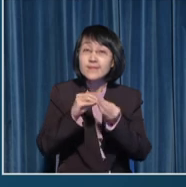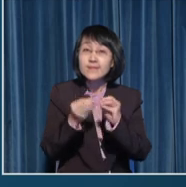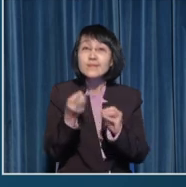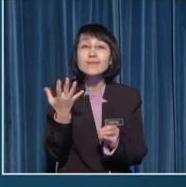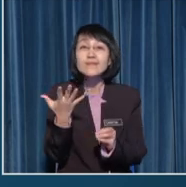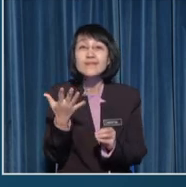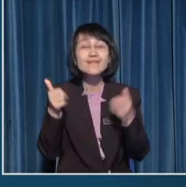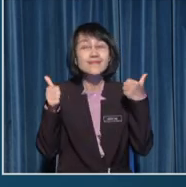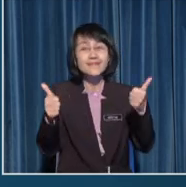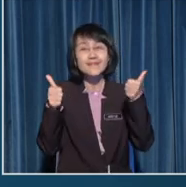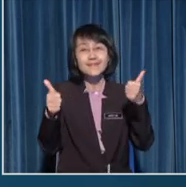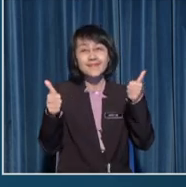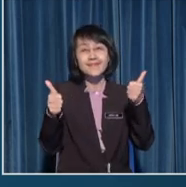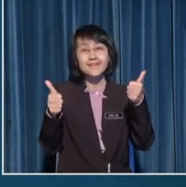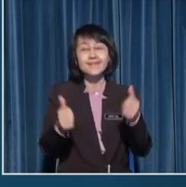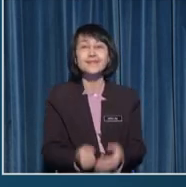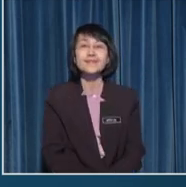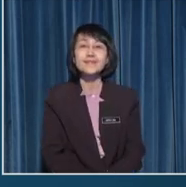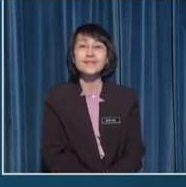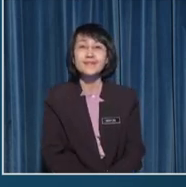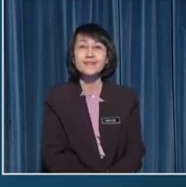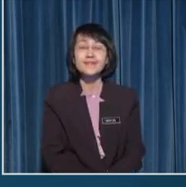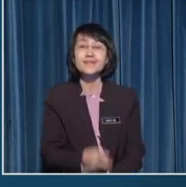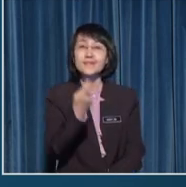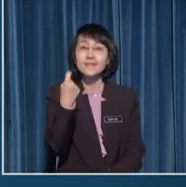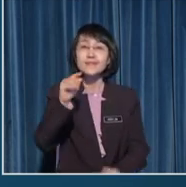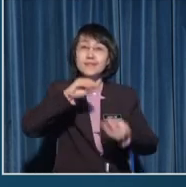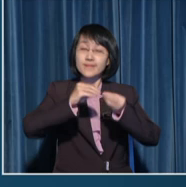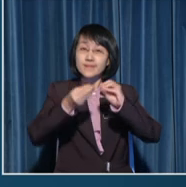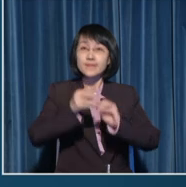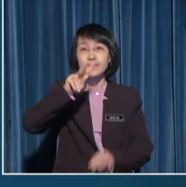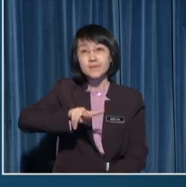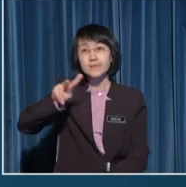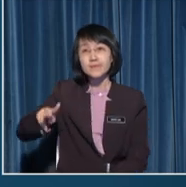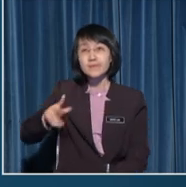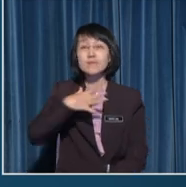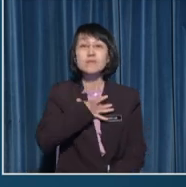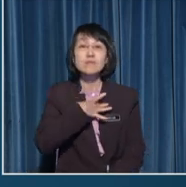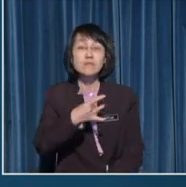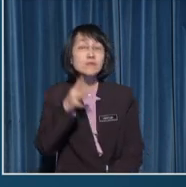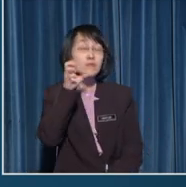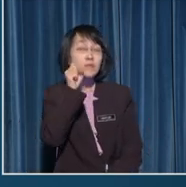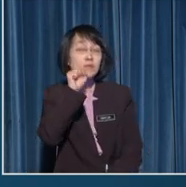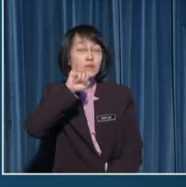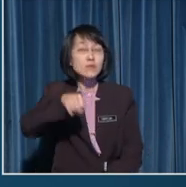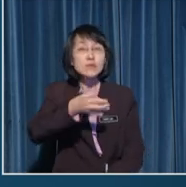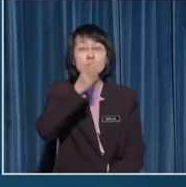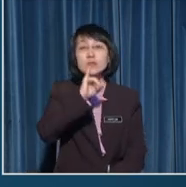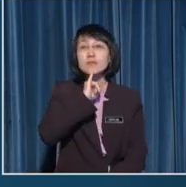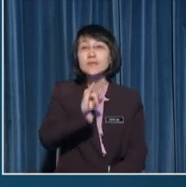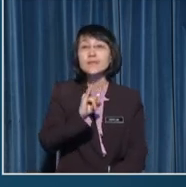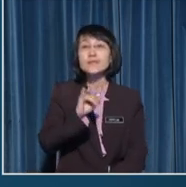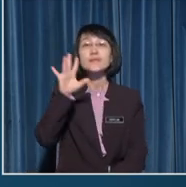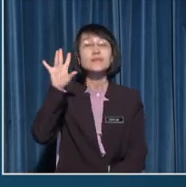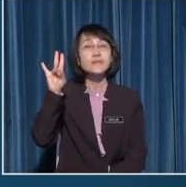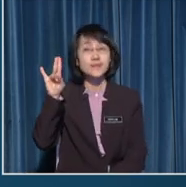Well done! The number of pupils who like orange juice is 7.